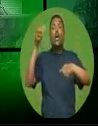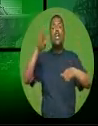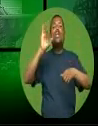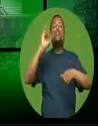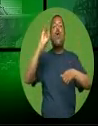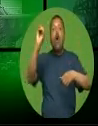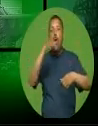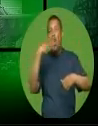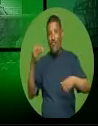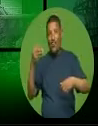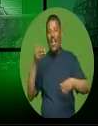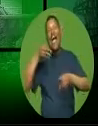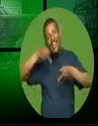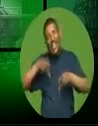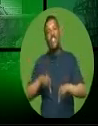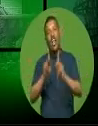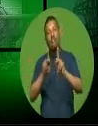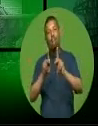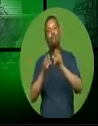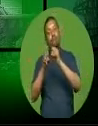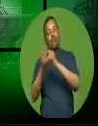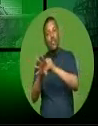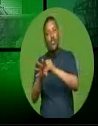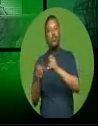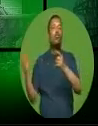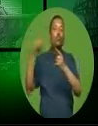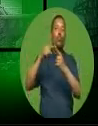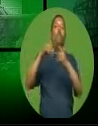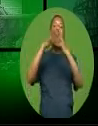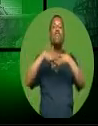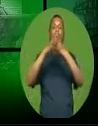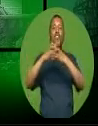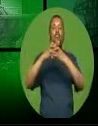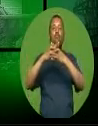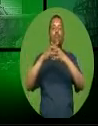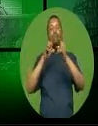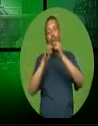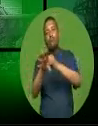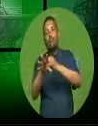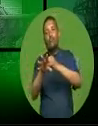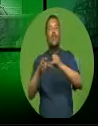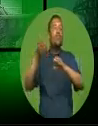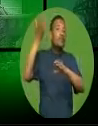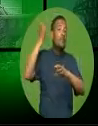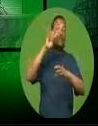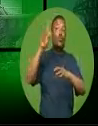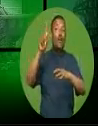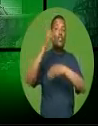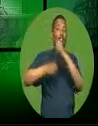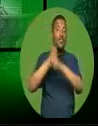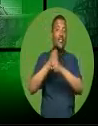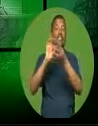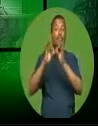to manufacturing over the past 21 years and interpret the result. Base